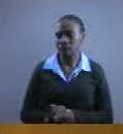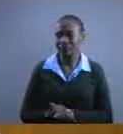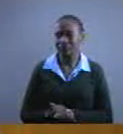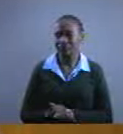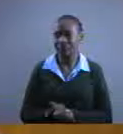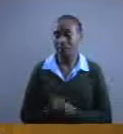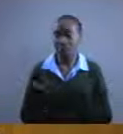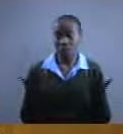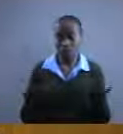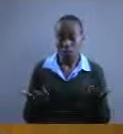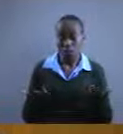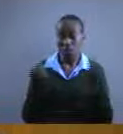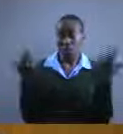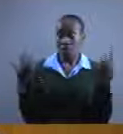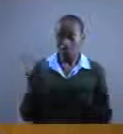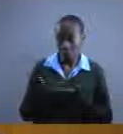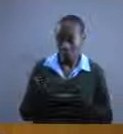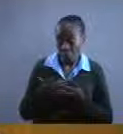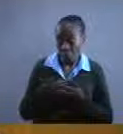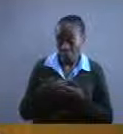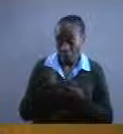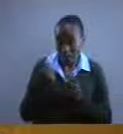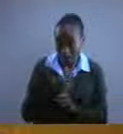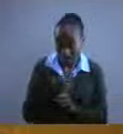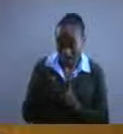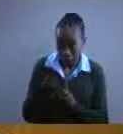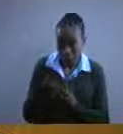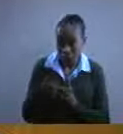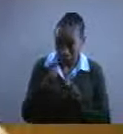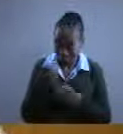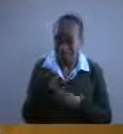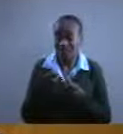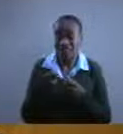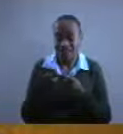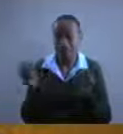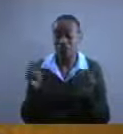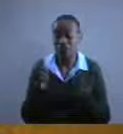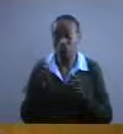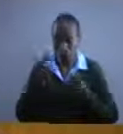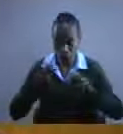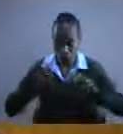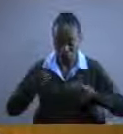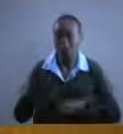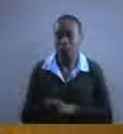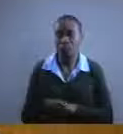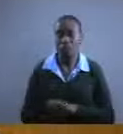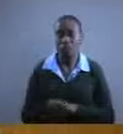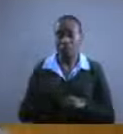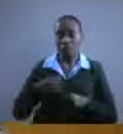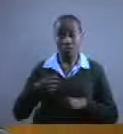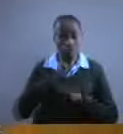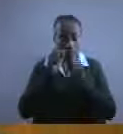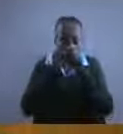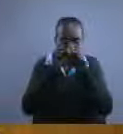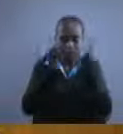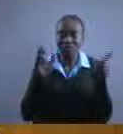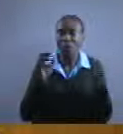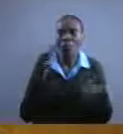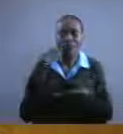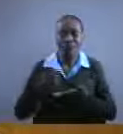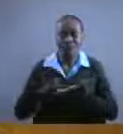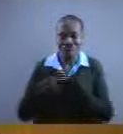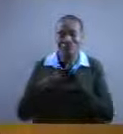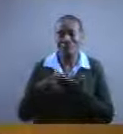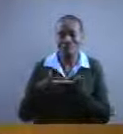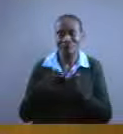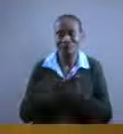exploitation. But also one of the key areas that we realized, which is less emphasized in the deliberations